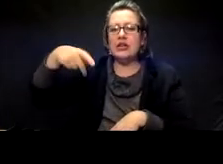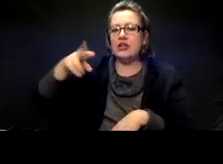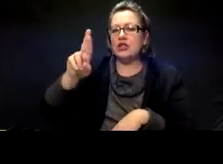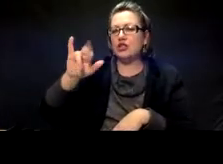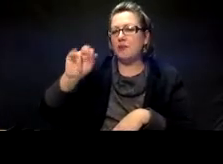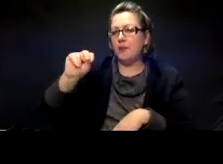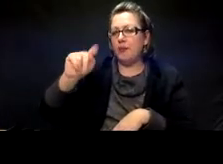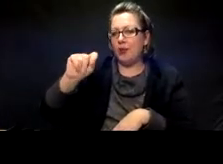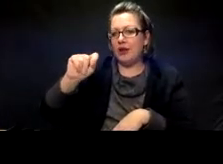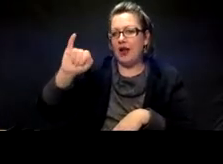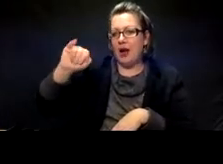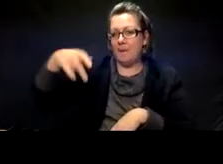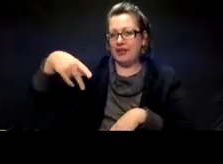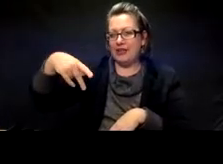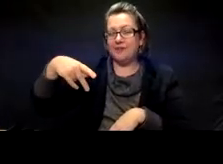can upload